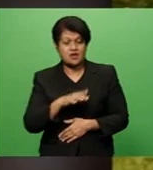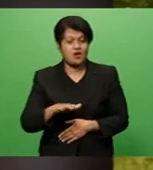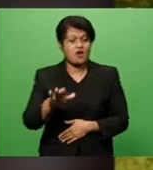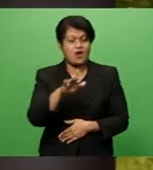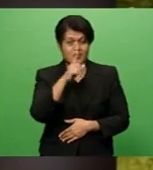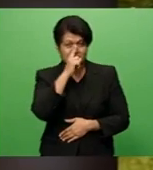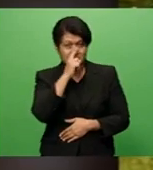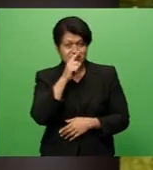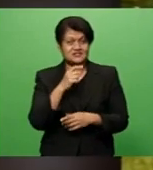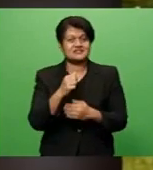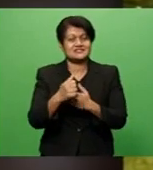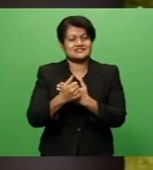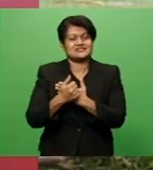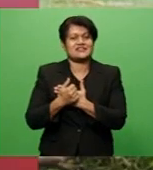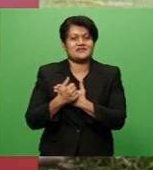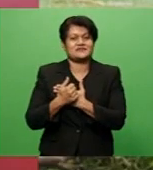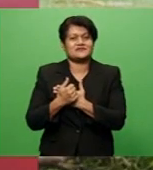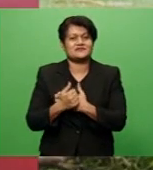is safe.